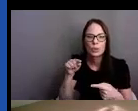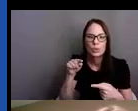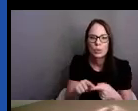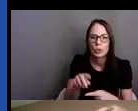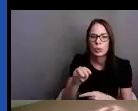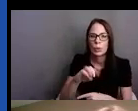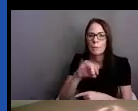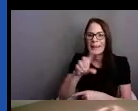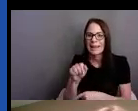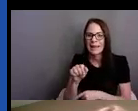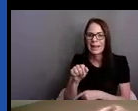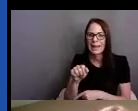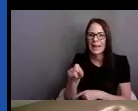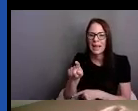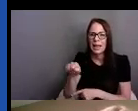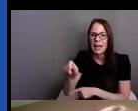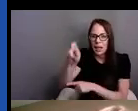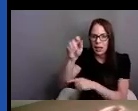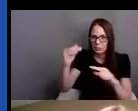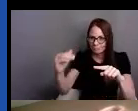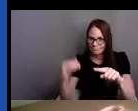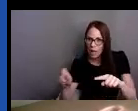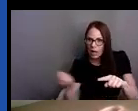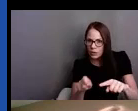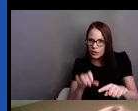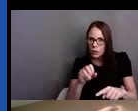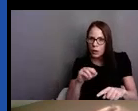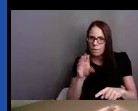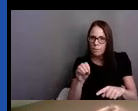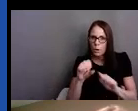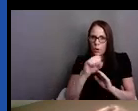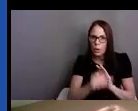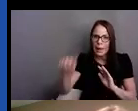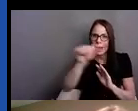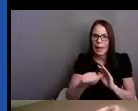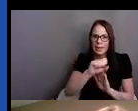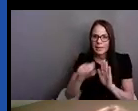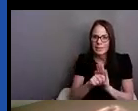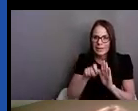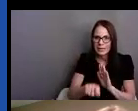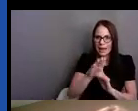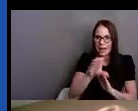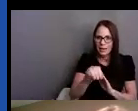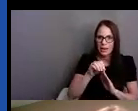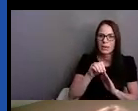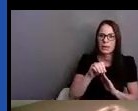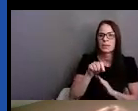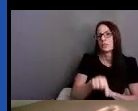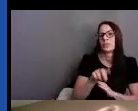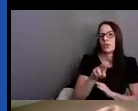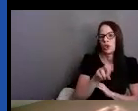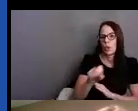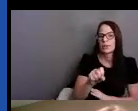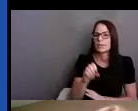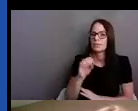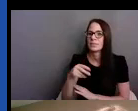media_info@state.co.us, and we will help take care of them there. And so with that, we'll go with Seth. You're our next question. Hi, thanks. Seth